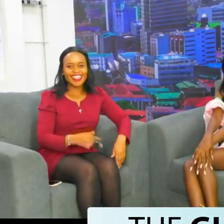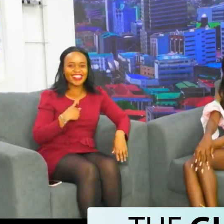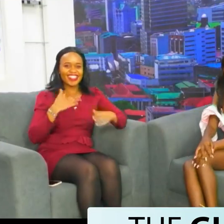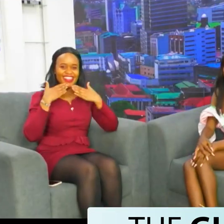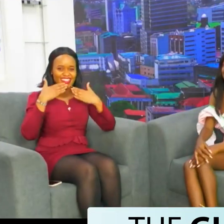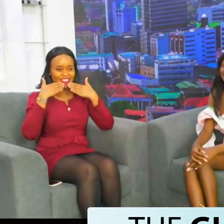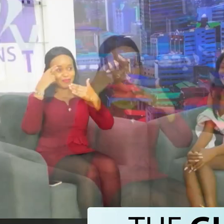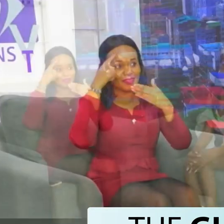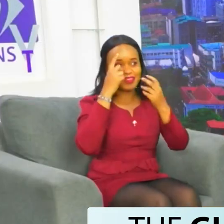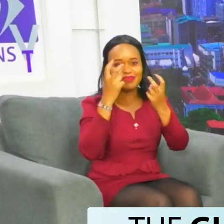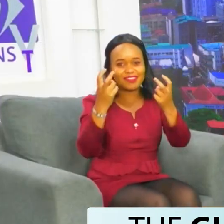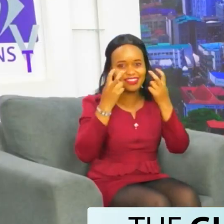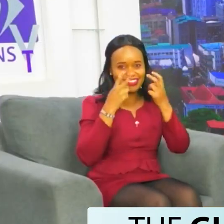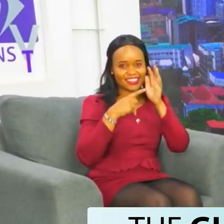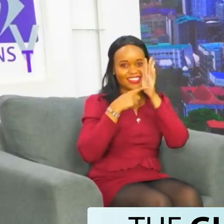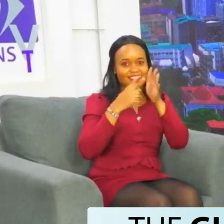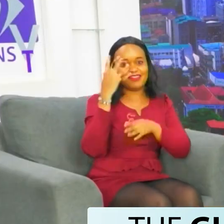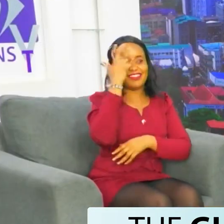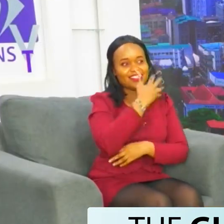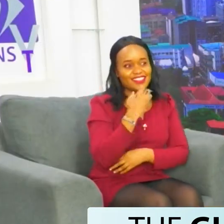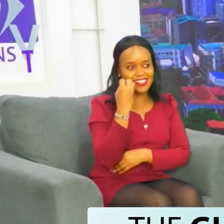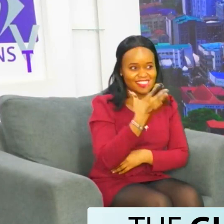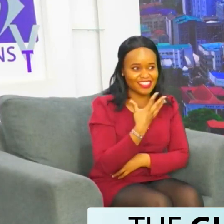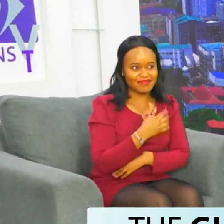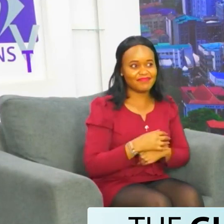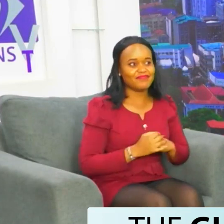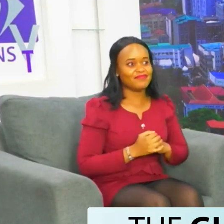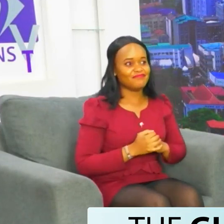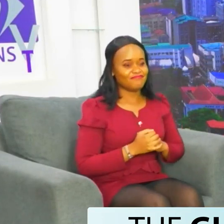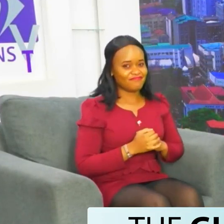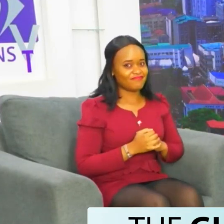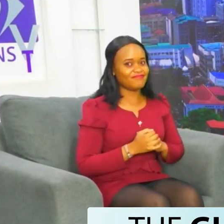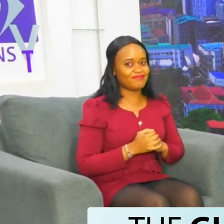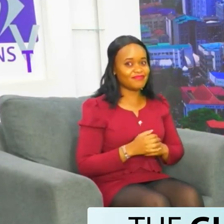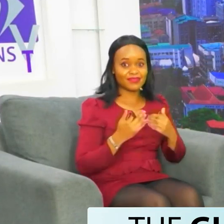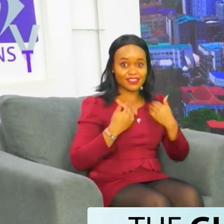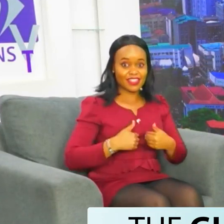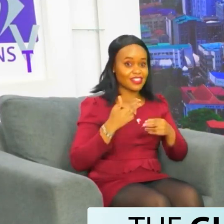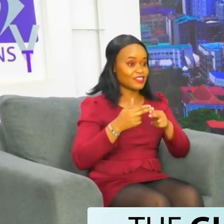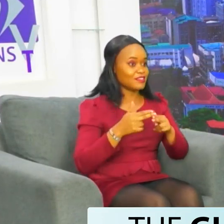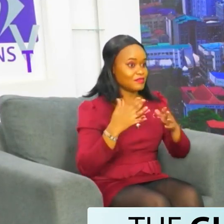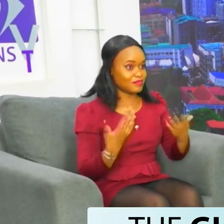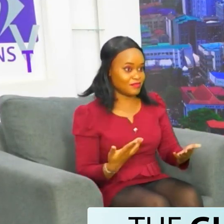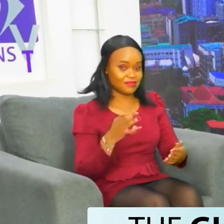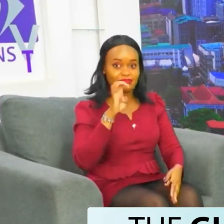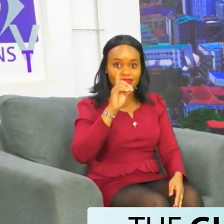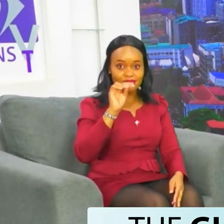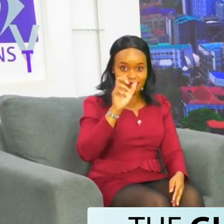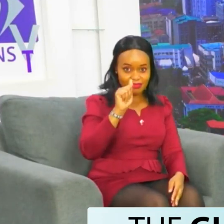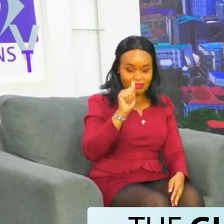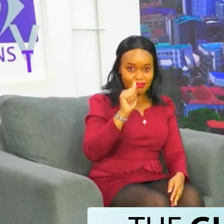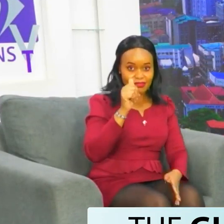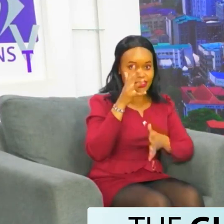Welcome. Welcome. That has been all from us here at Glamour Show. You've been with